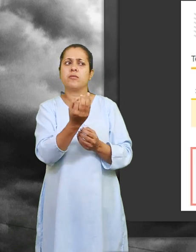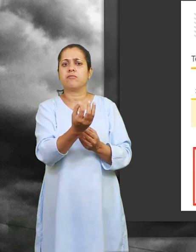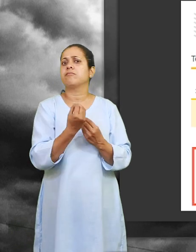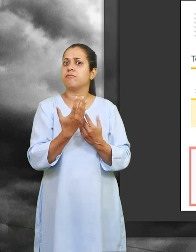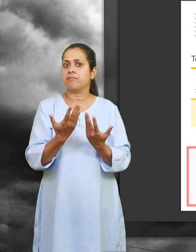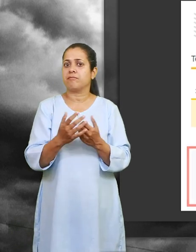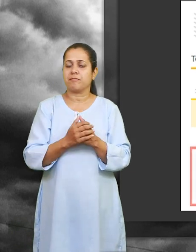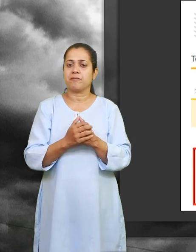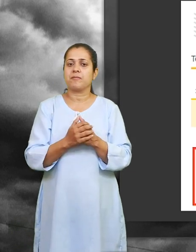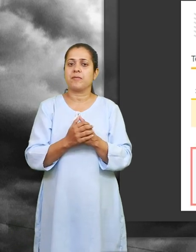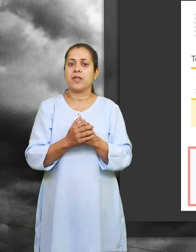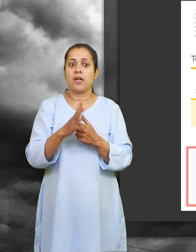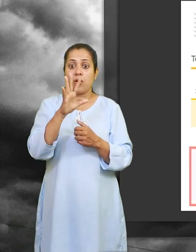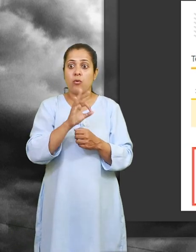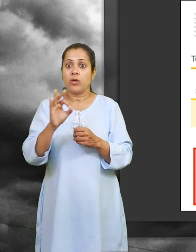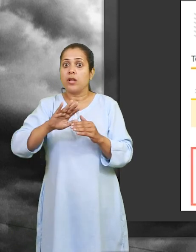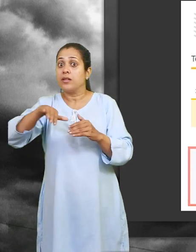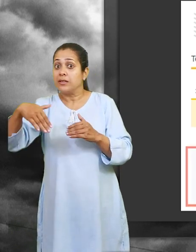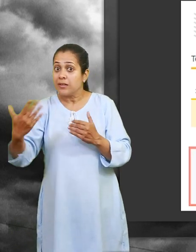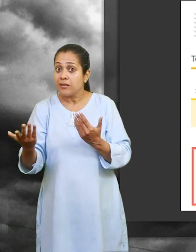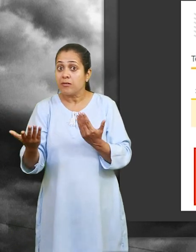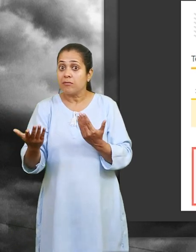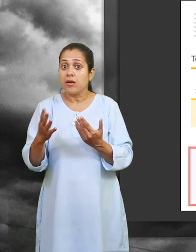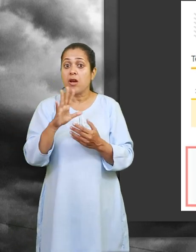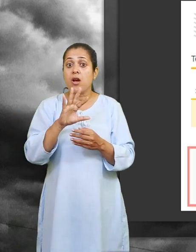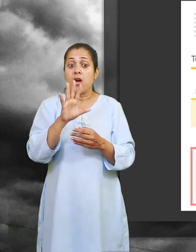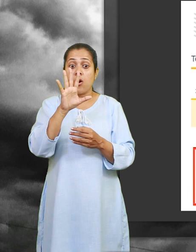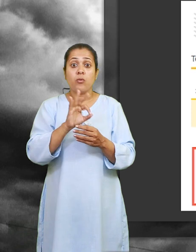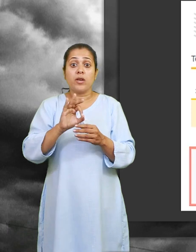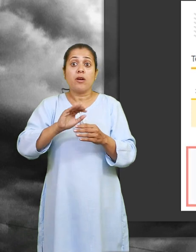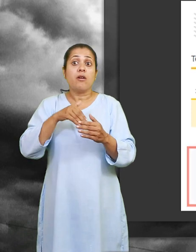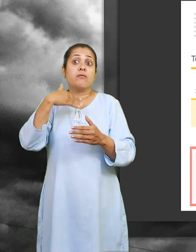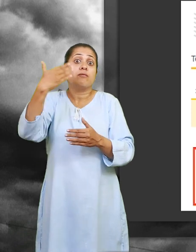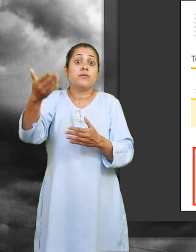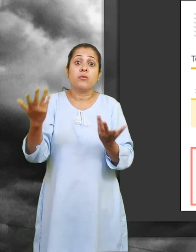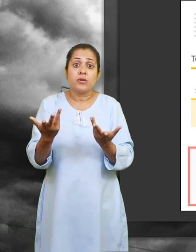temperature almost a week later, a week in the future.